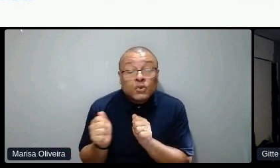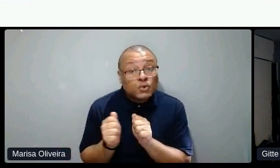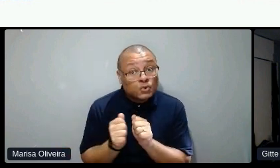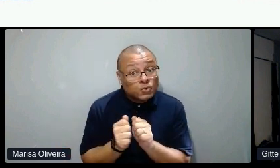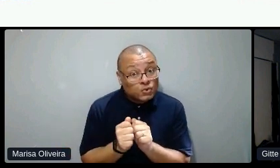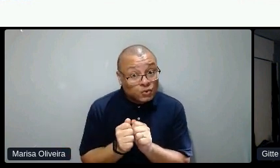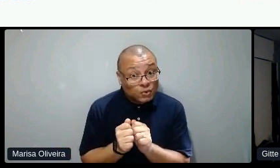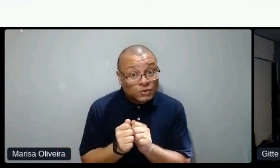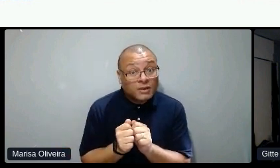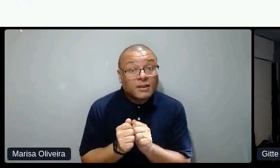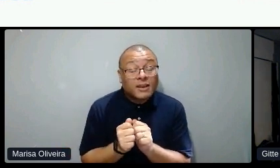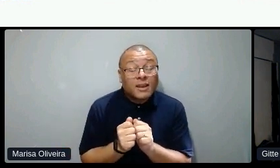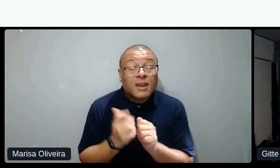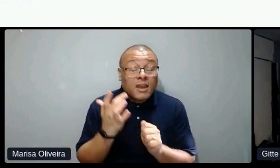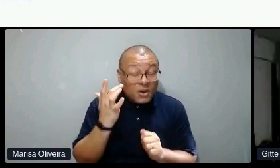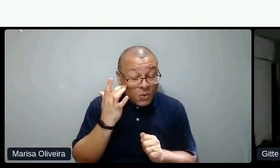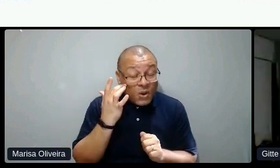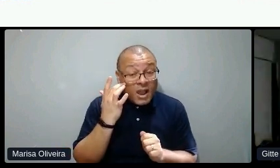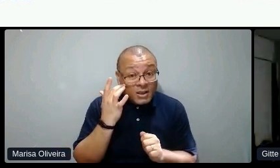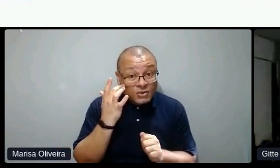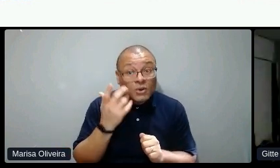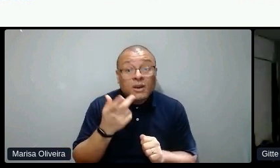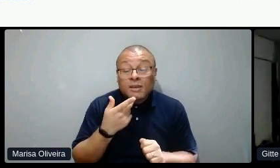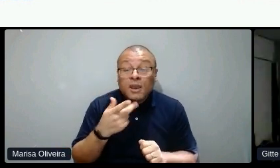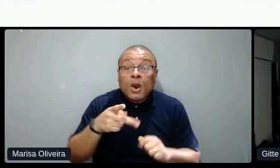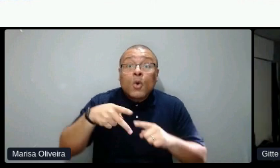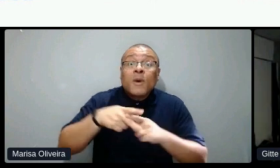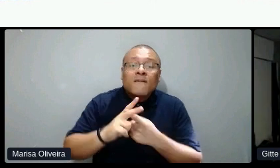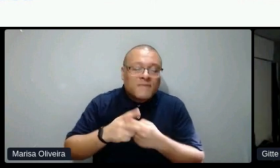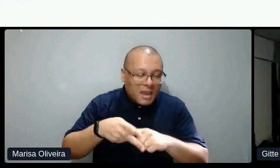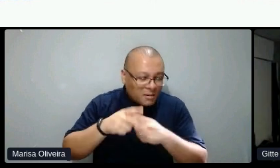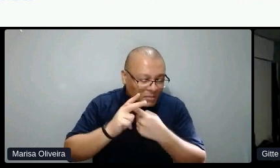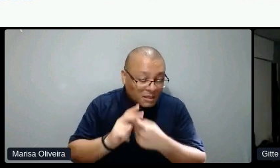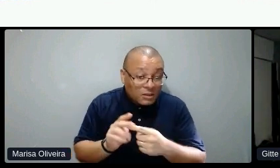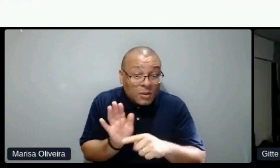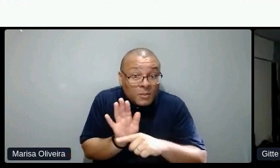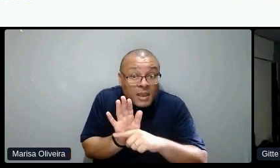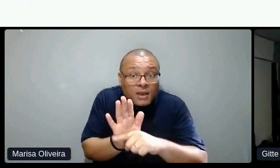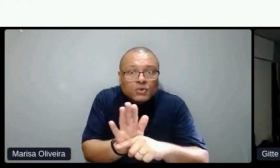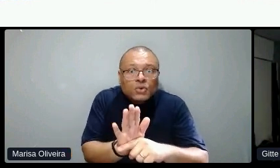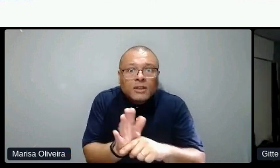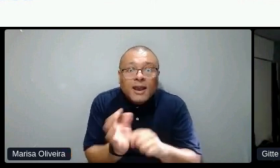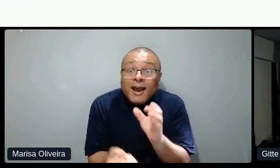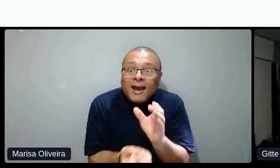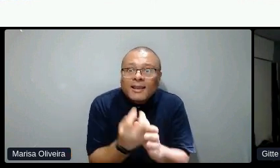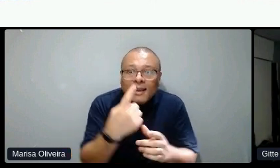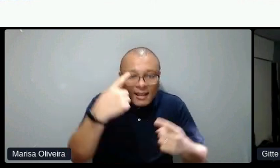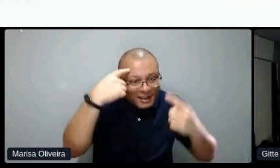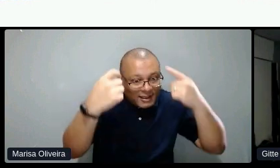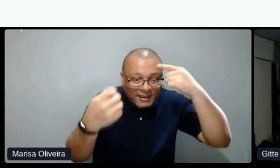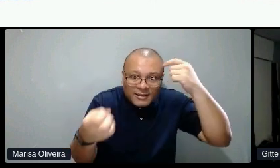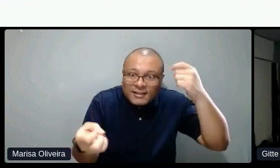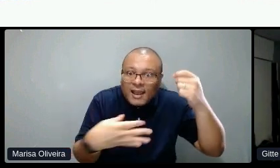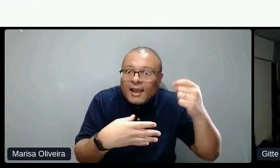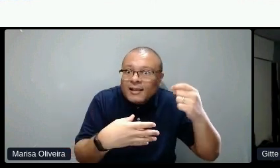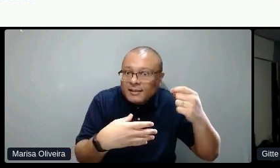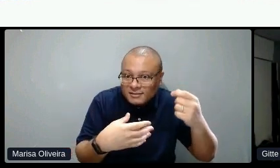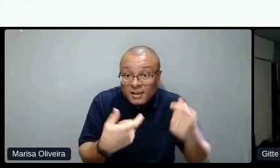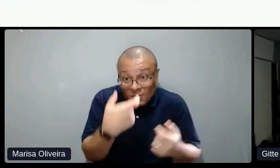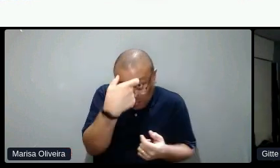think that's kind of like it keeps us on our toes and it helps us have those creative ideas because we get different kinds of